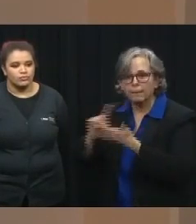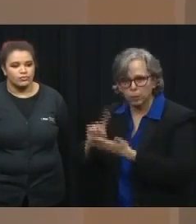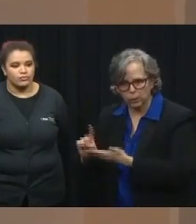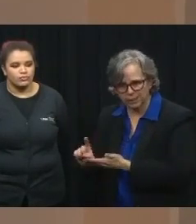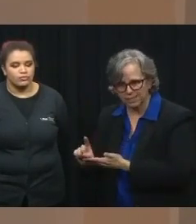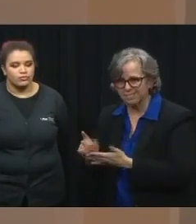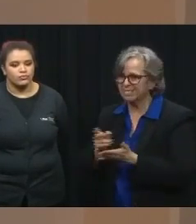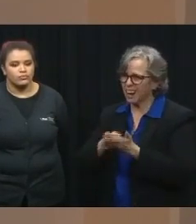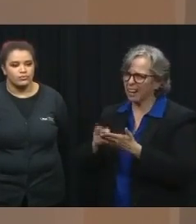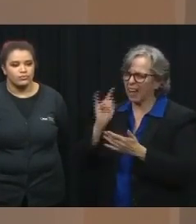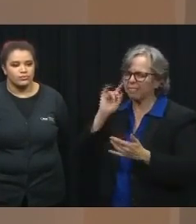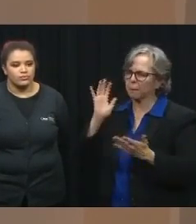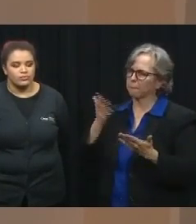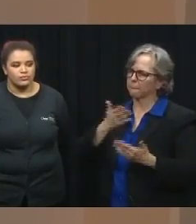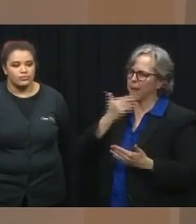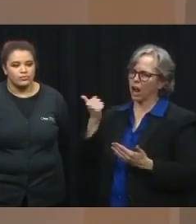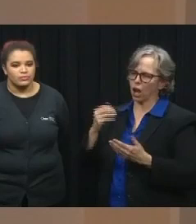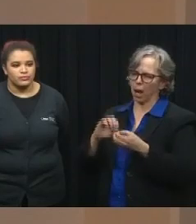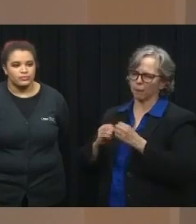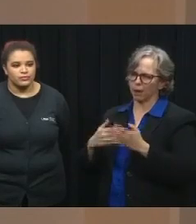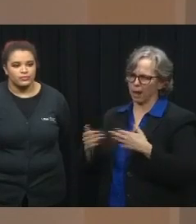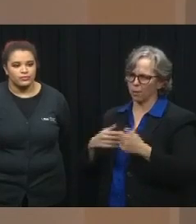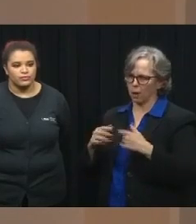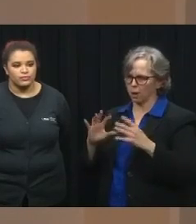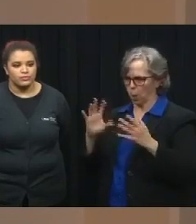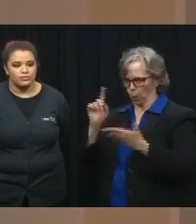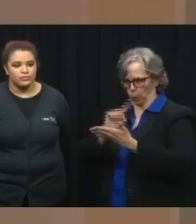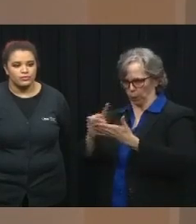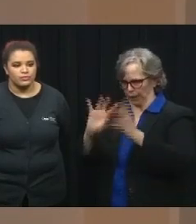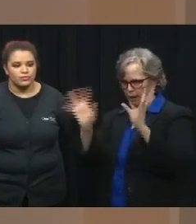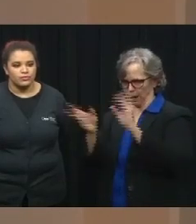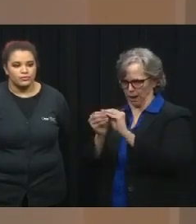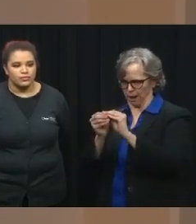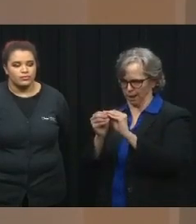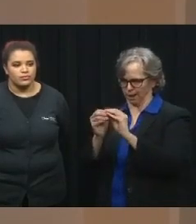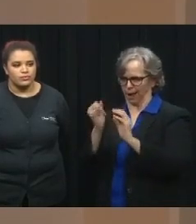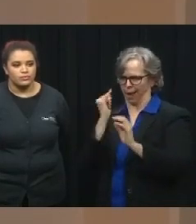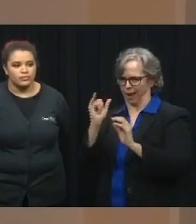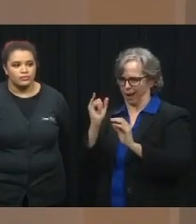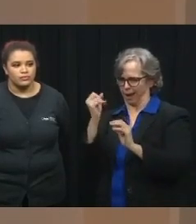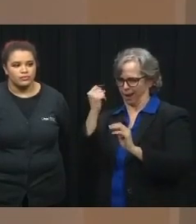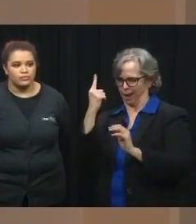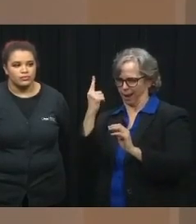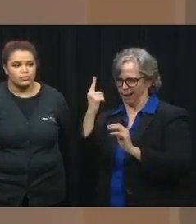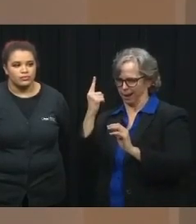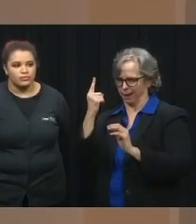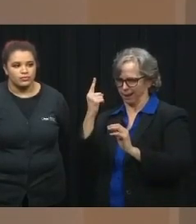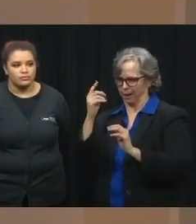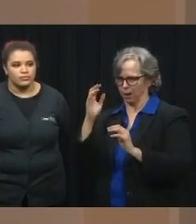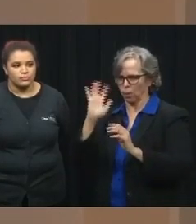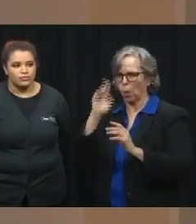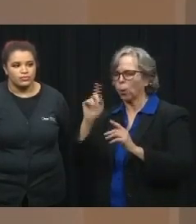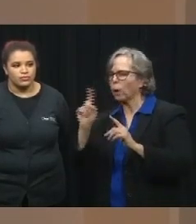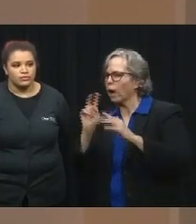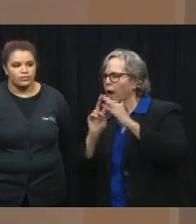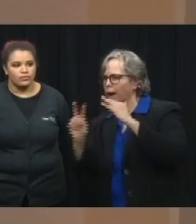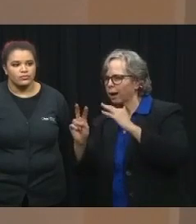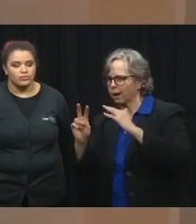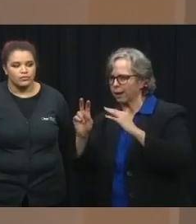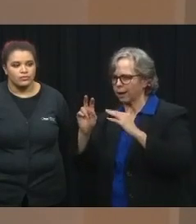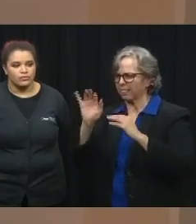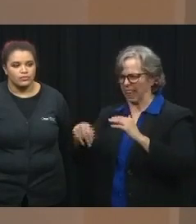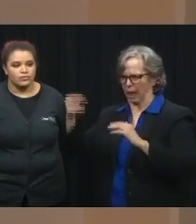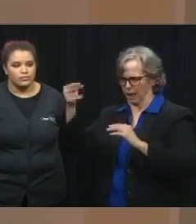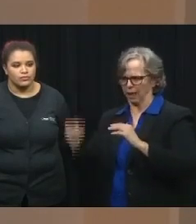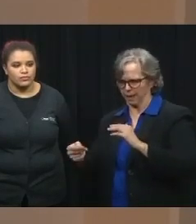doing it week by week gives you the whole picture of where things are headed. But we're just doing